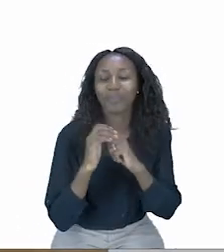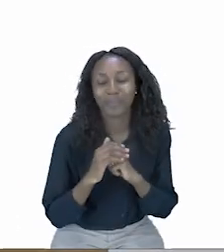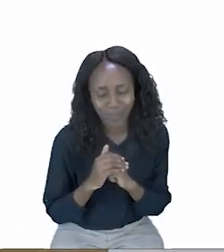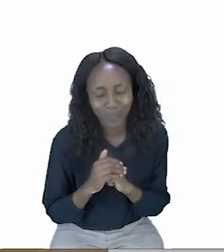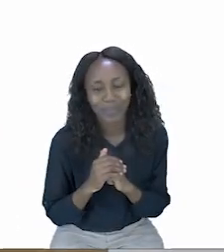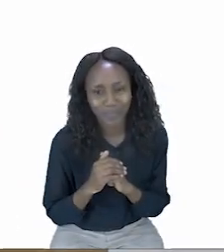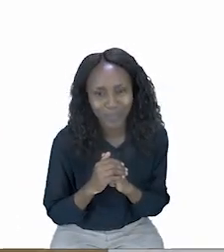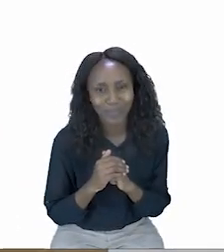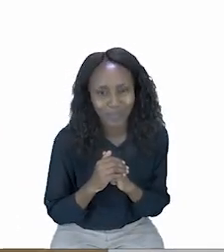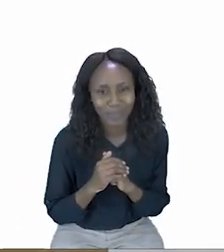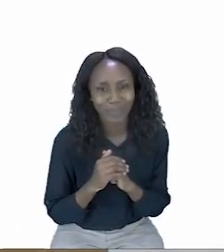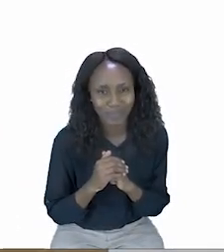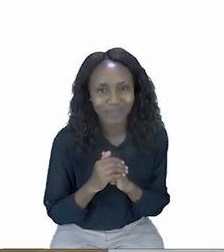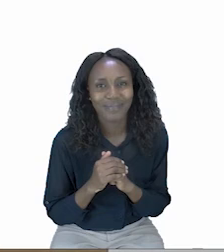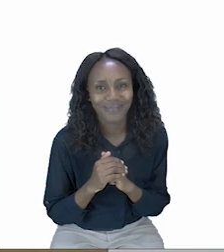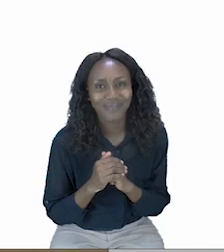Nice big fat 6 there.